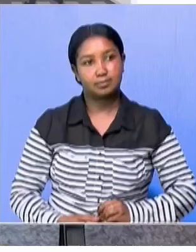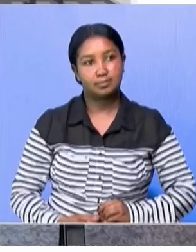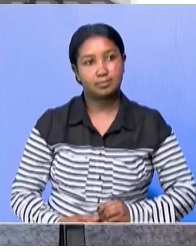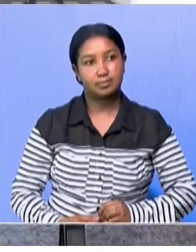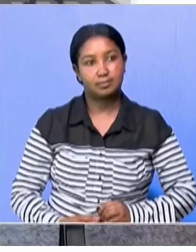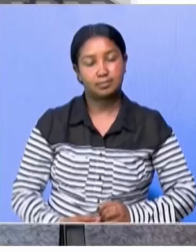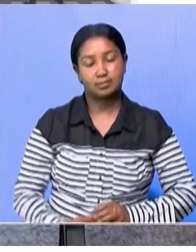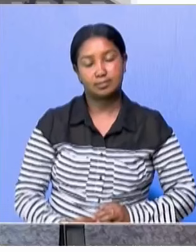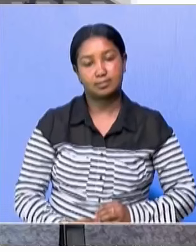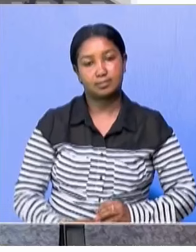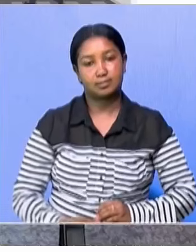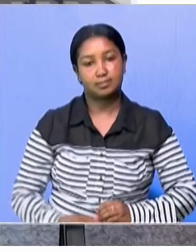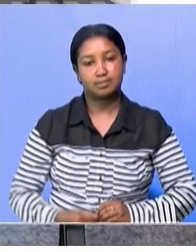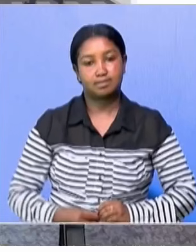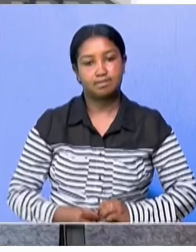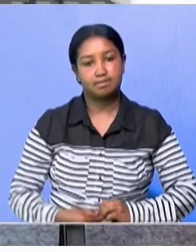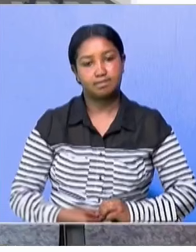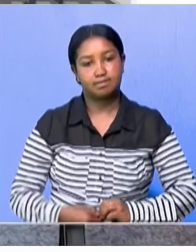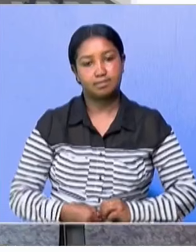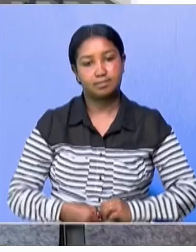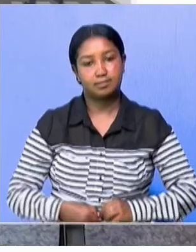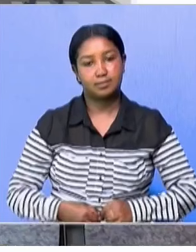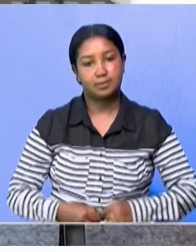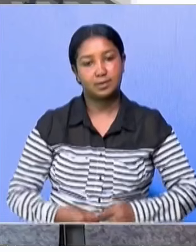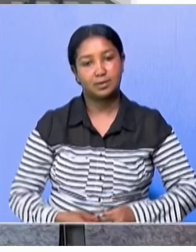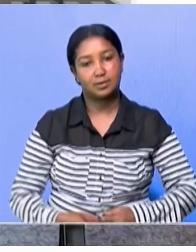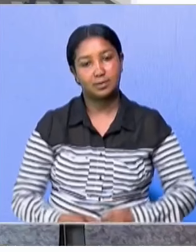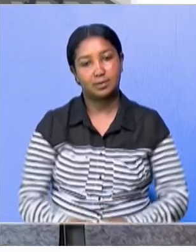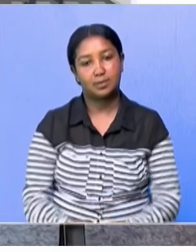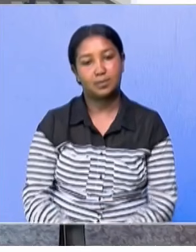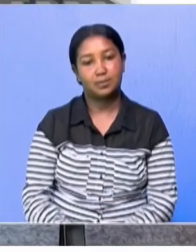for pedestrian.